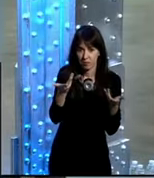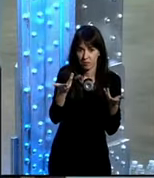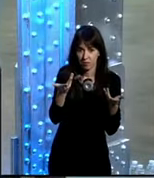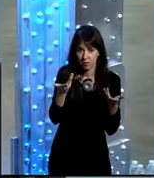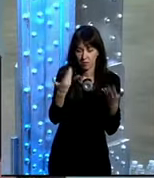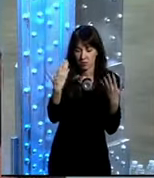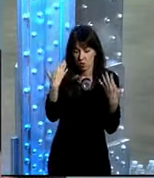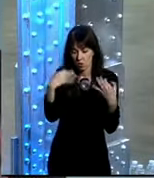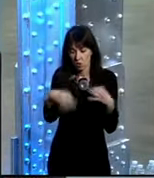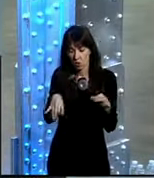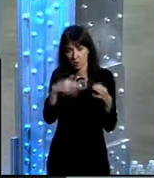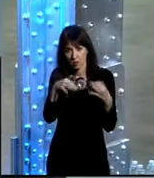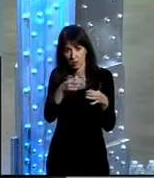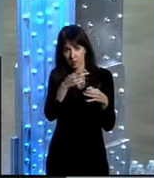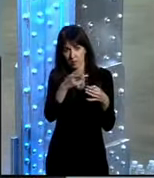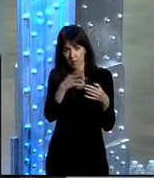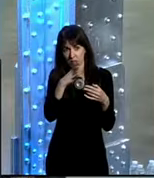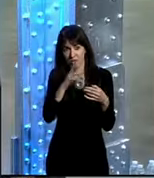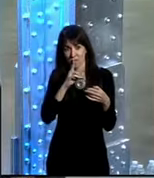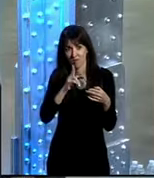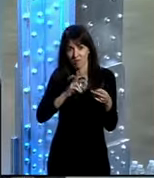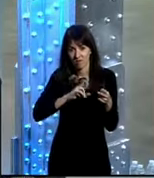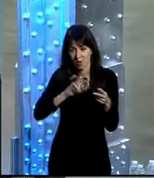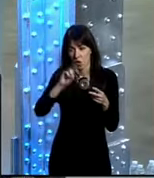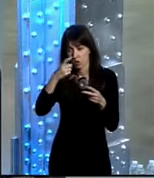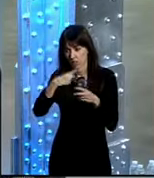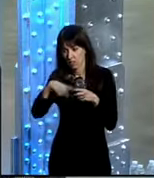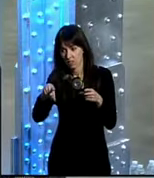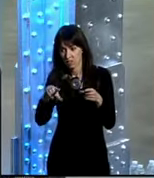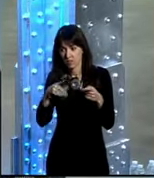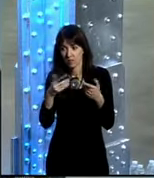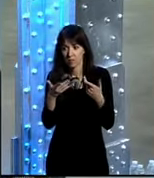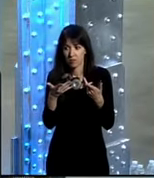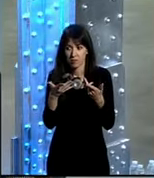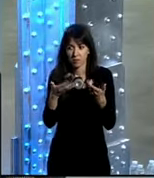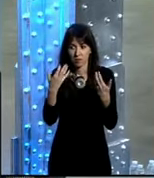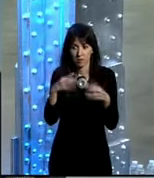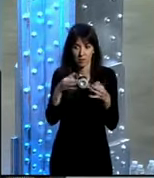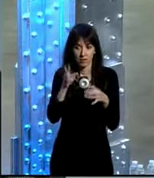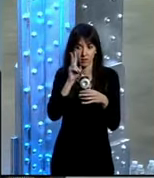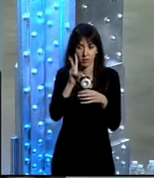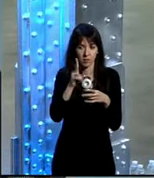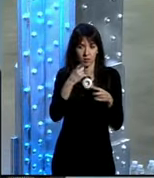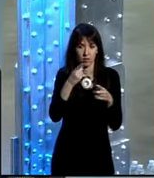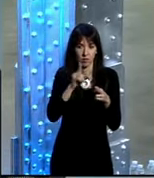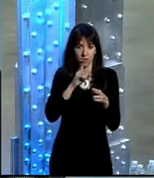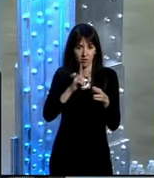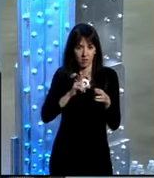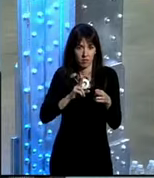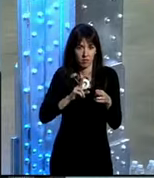response to something else, just like everything we do. It's in a response, and so I